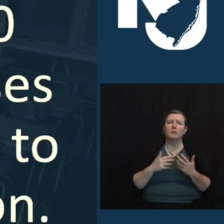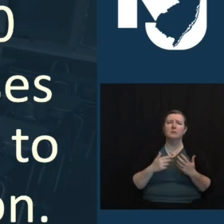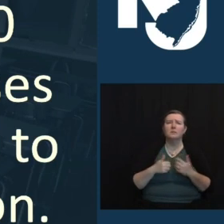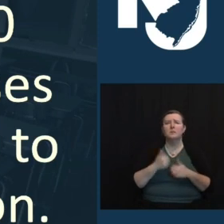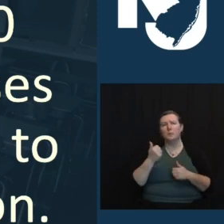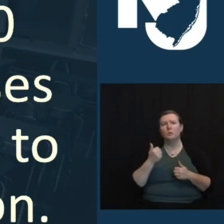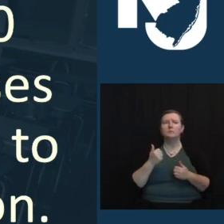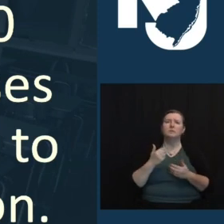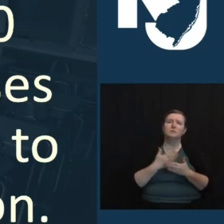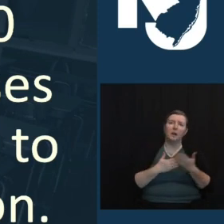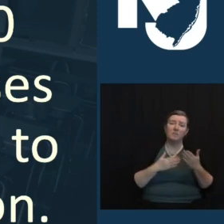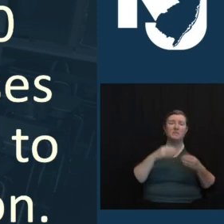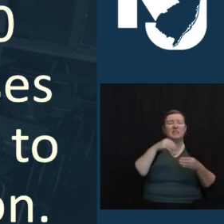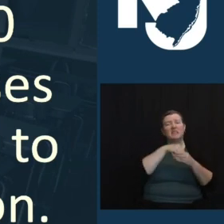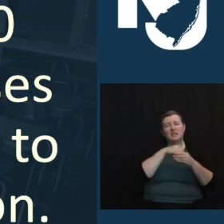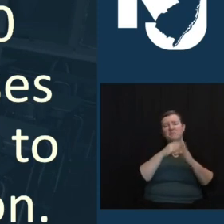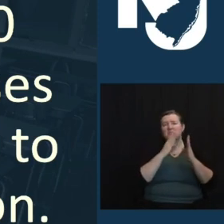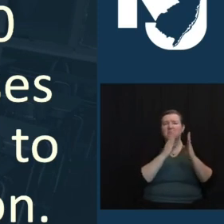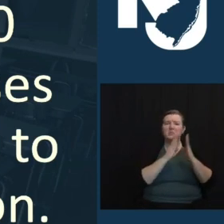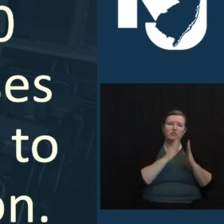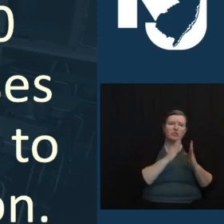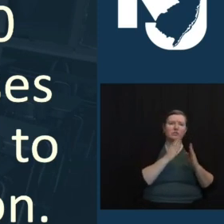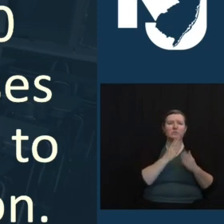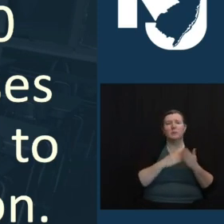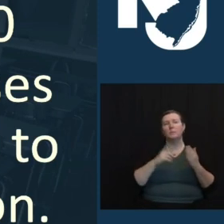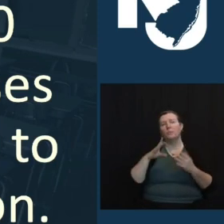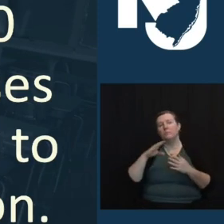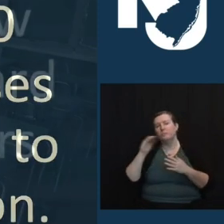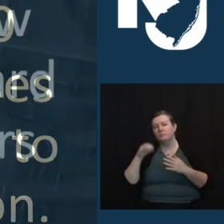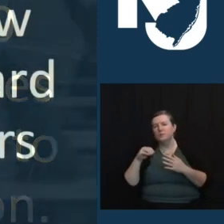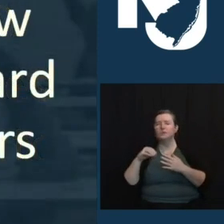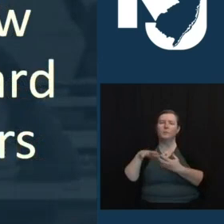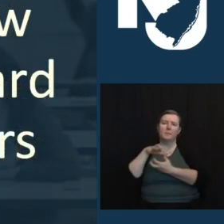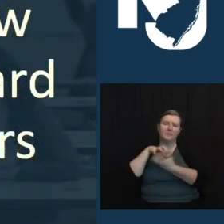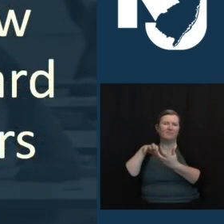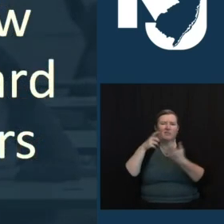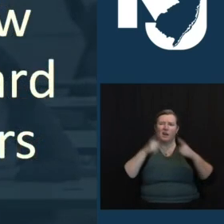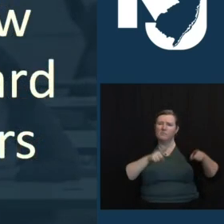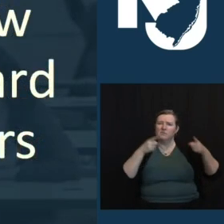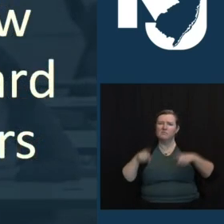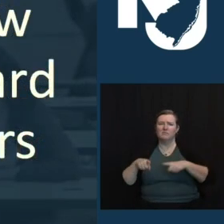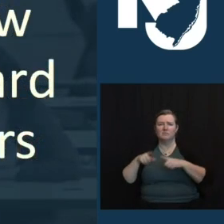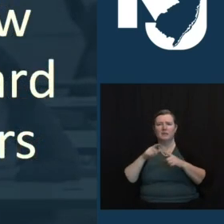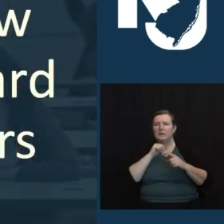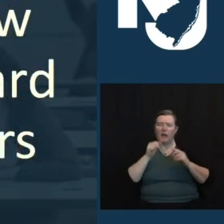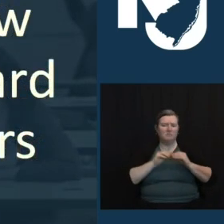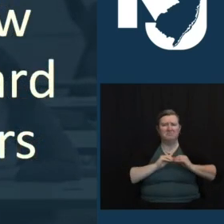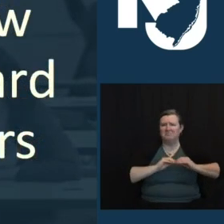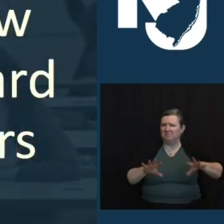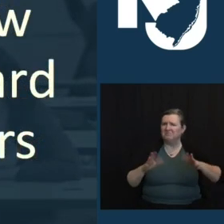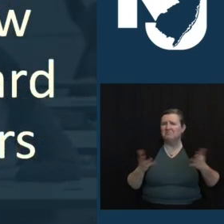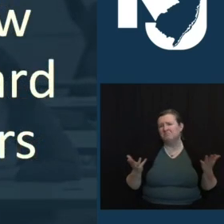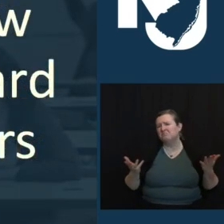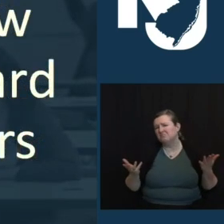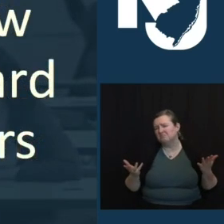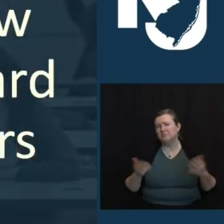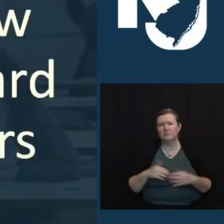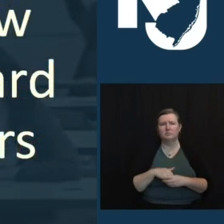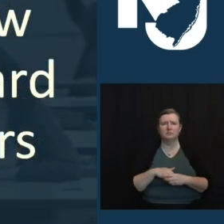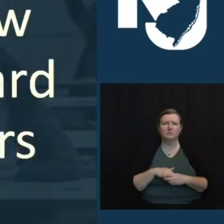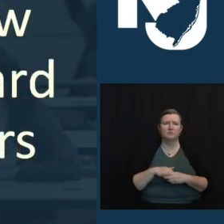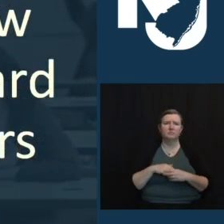through a hybrid learning model. Now, as you all know, we are working meaningfully with our educators to prioritize